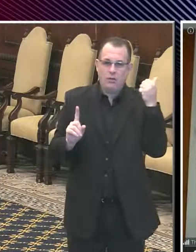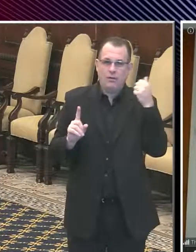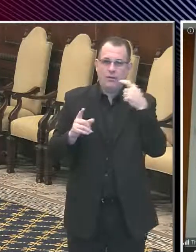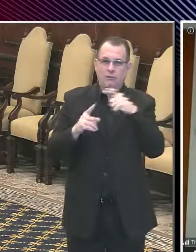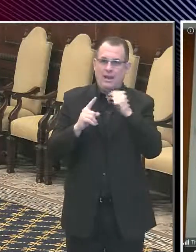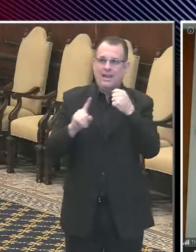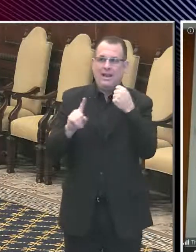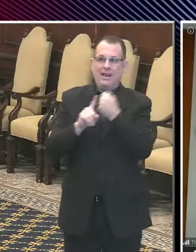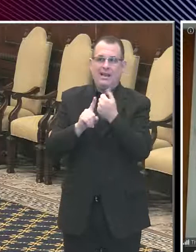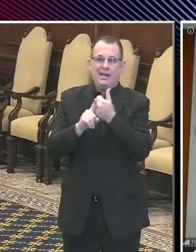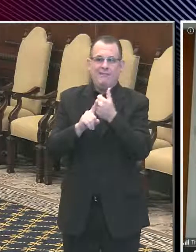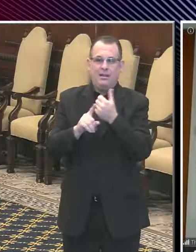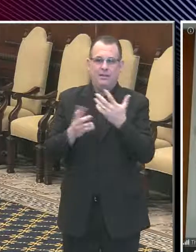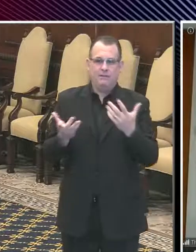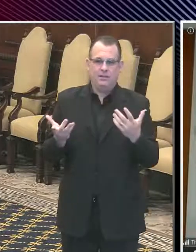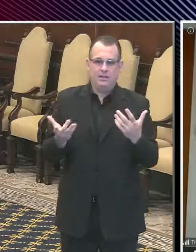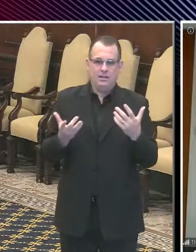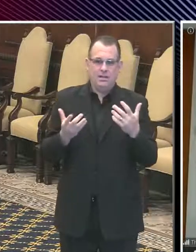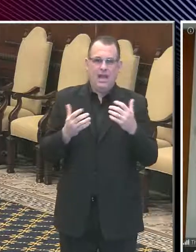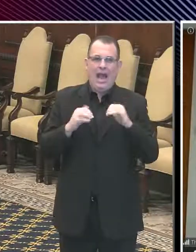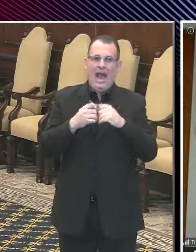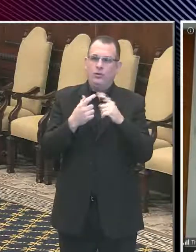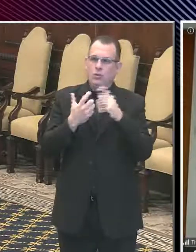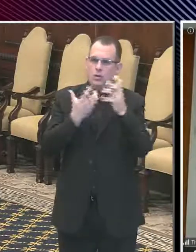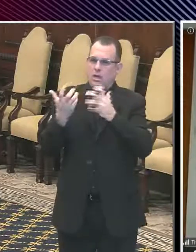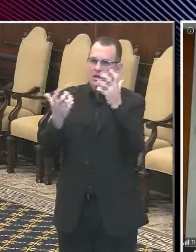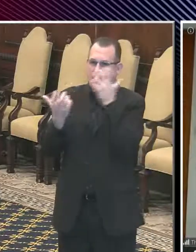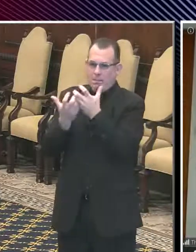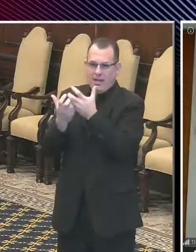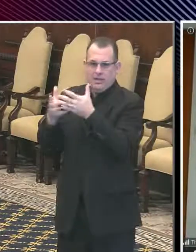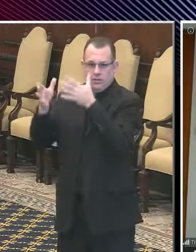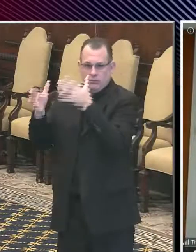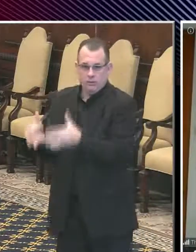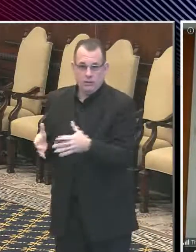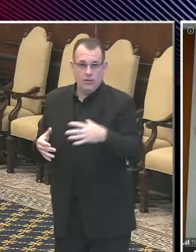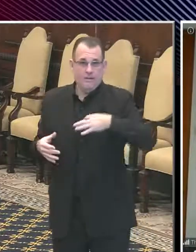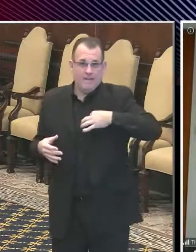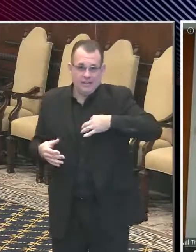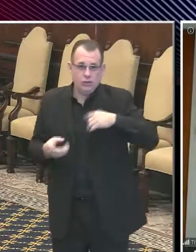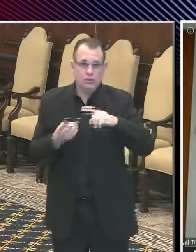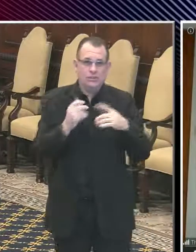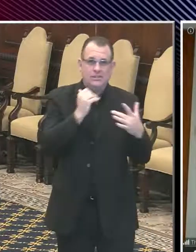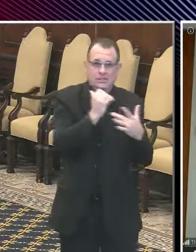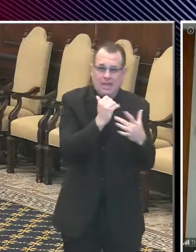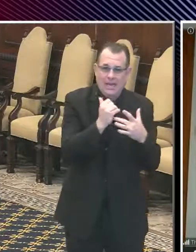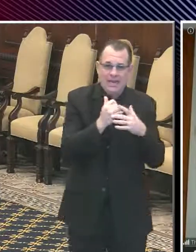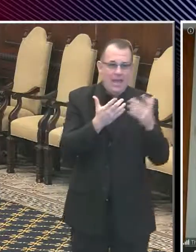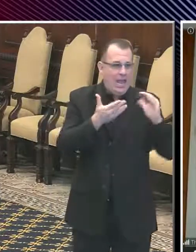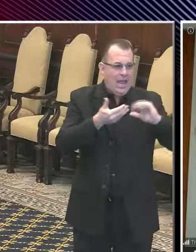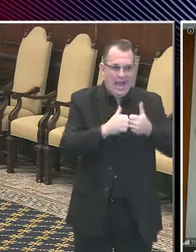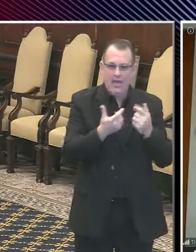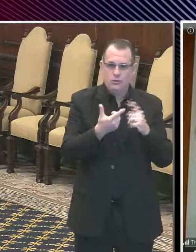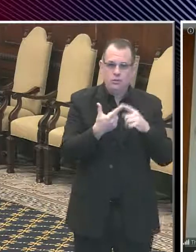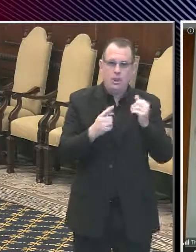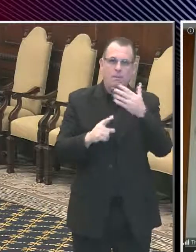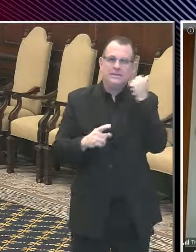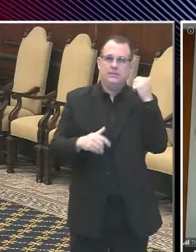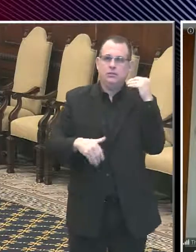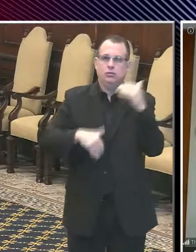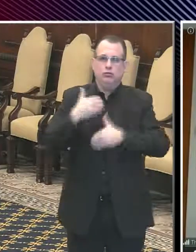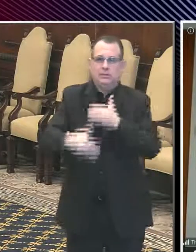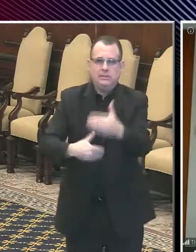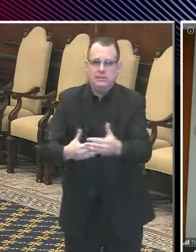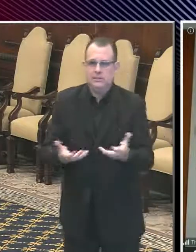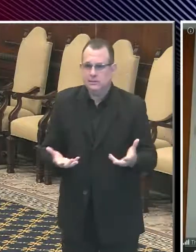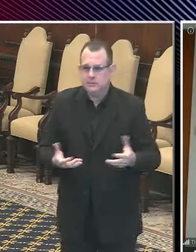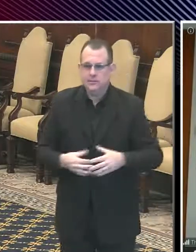use the combination of people and volunteers and tech tools to make this be as efficient and effective a process as possible. What that combination